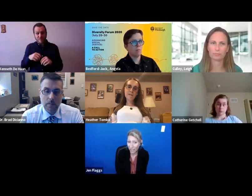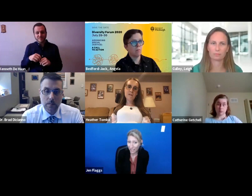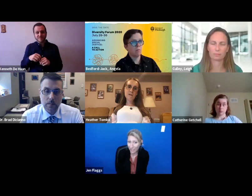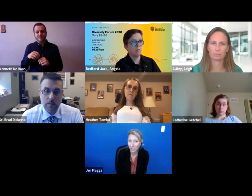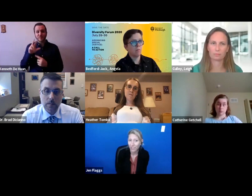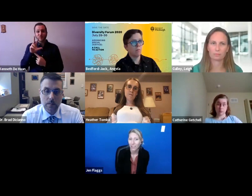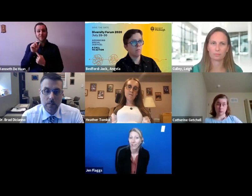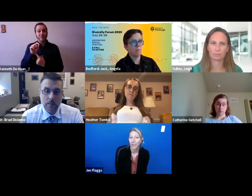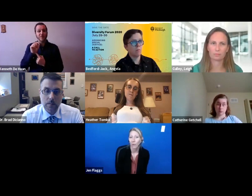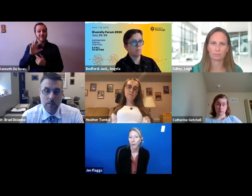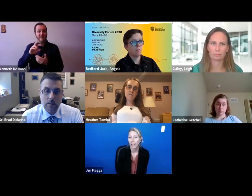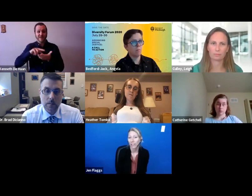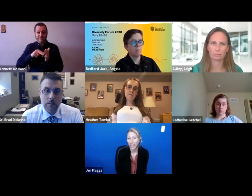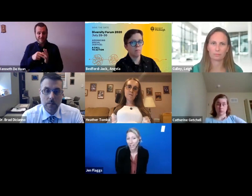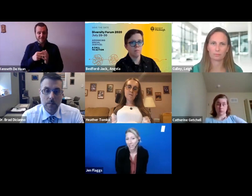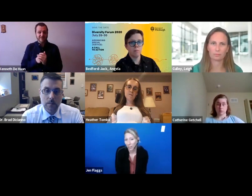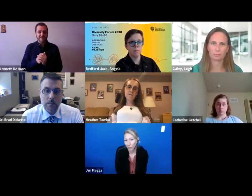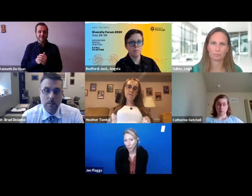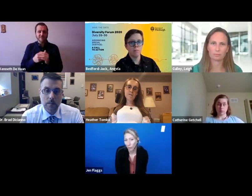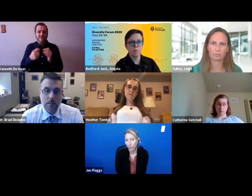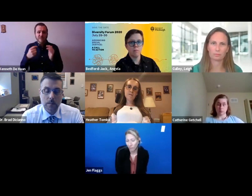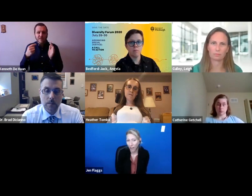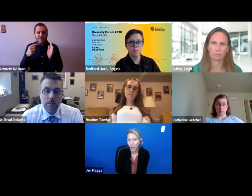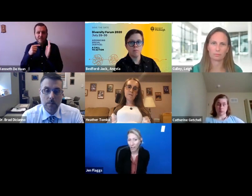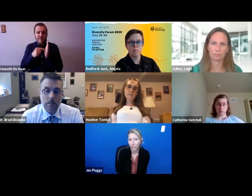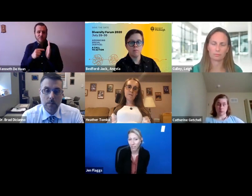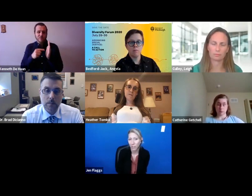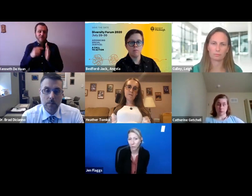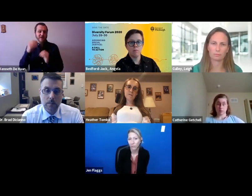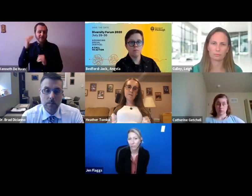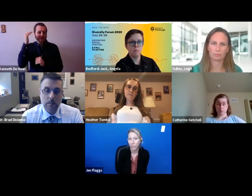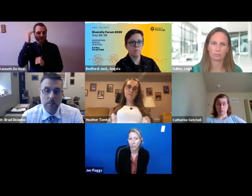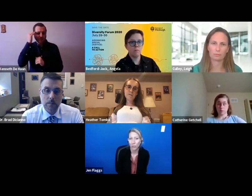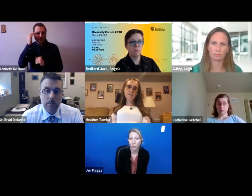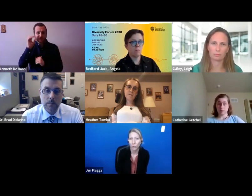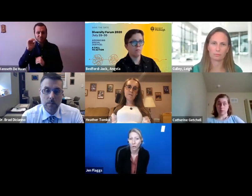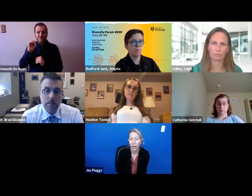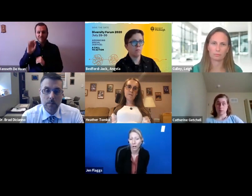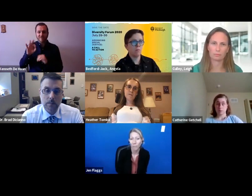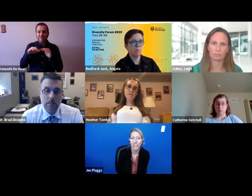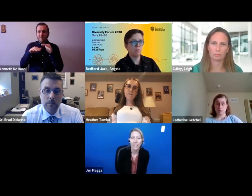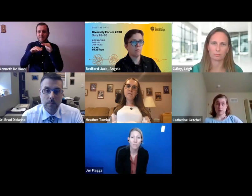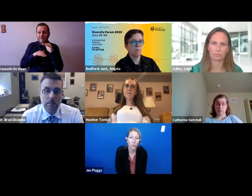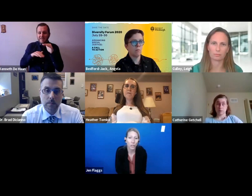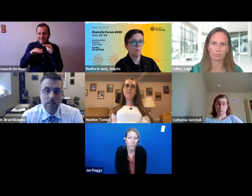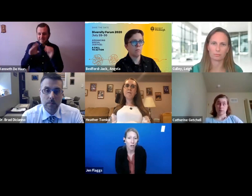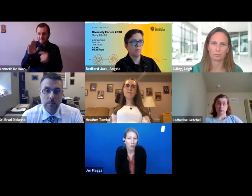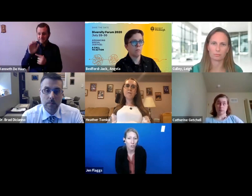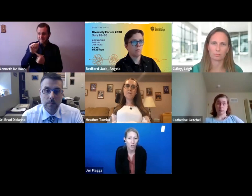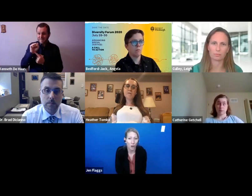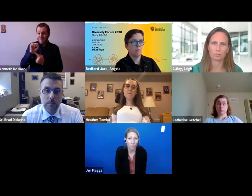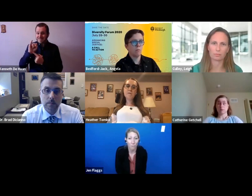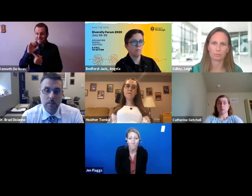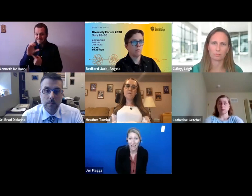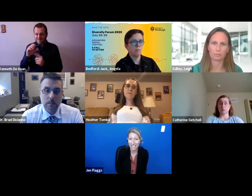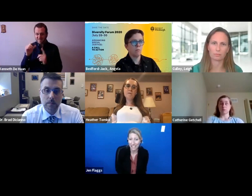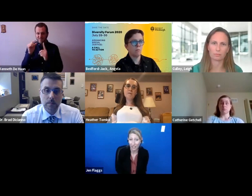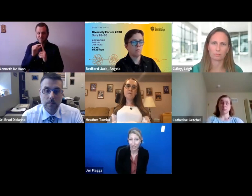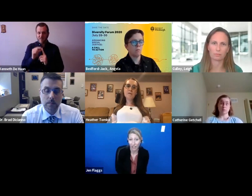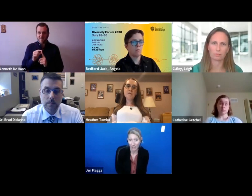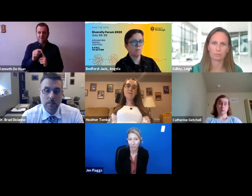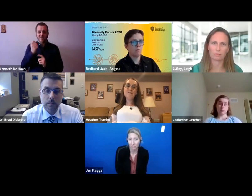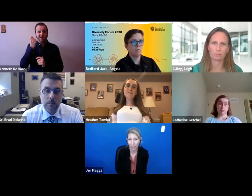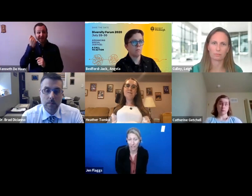actually means, what it'll say is that a 3.5 is equivalent to, they demonstrate knowledge of